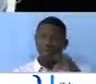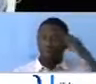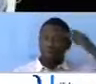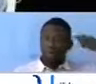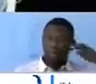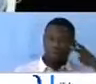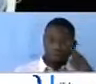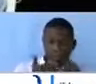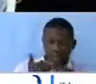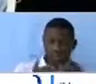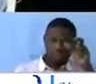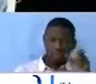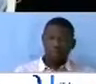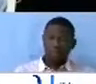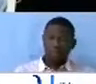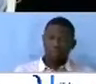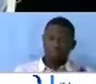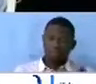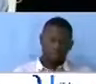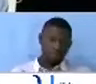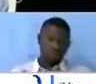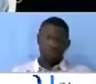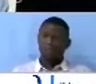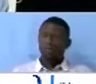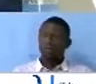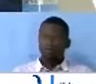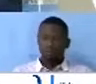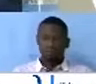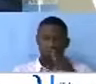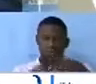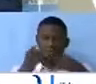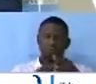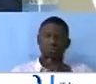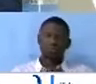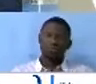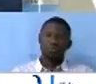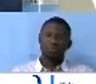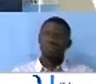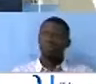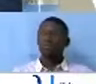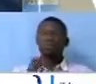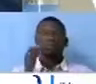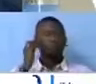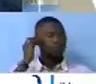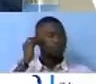But that's an aside. Let's just move on with the issues.